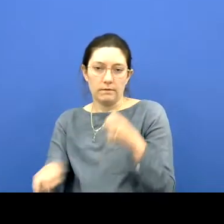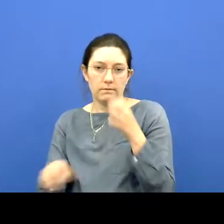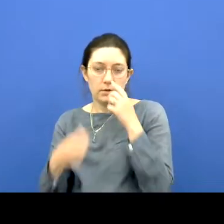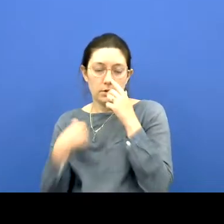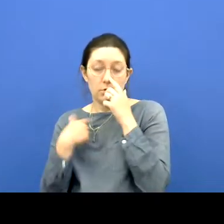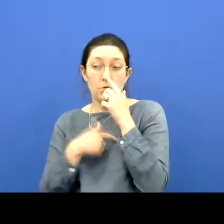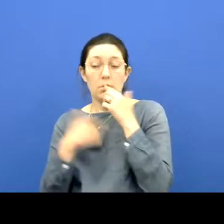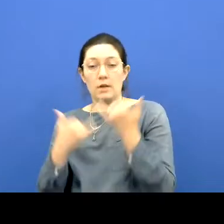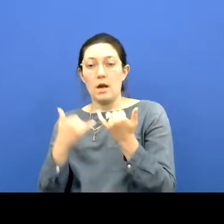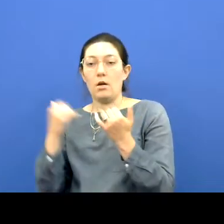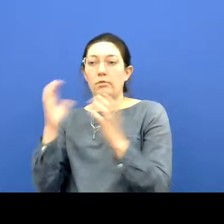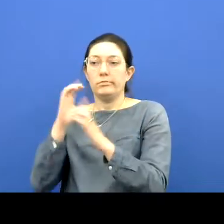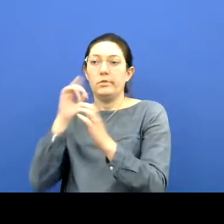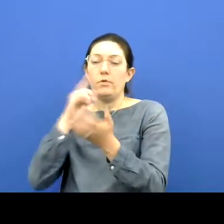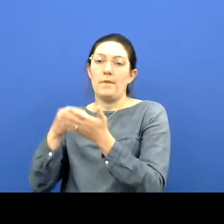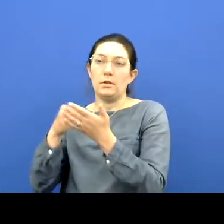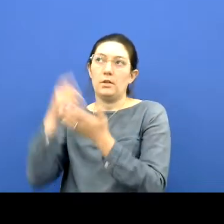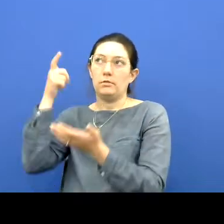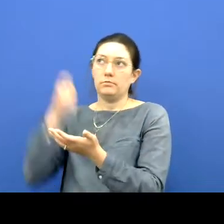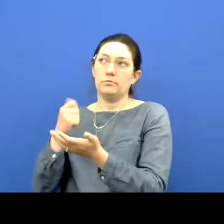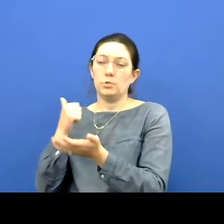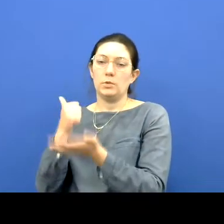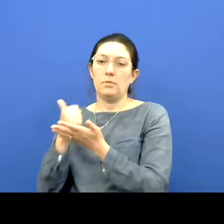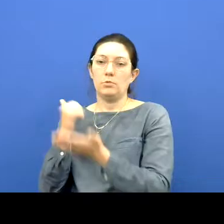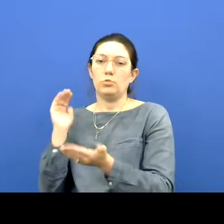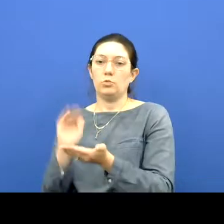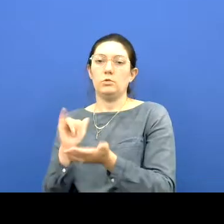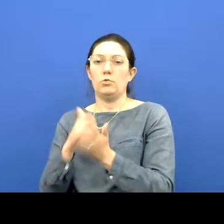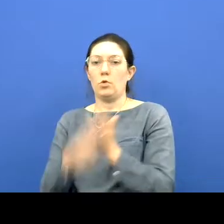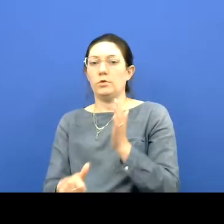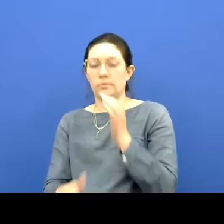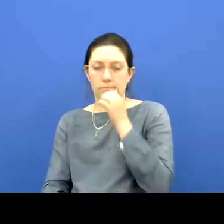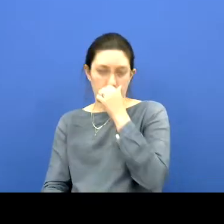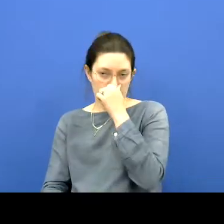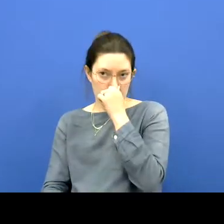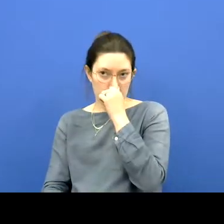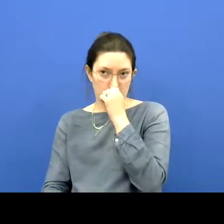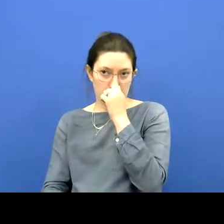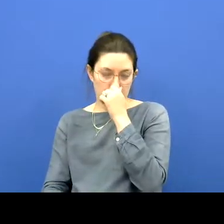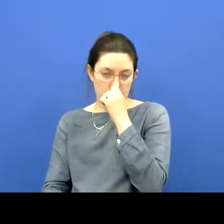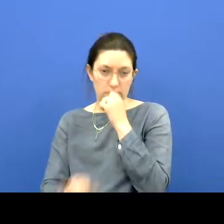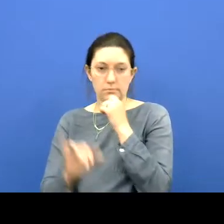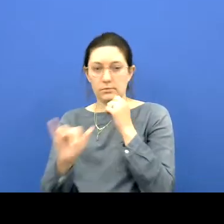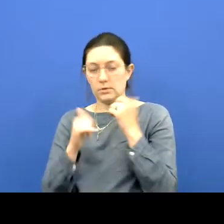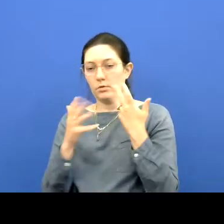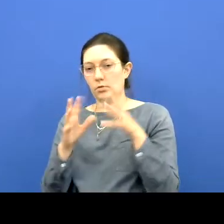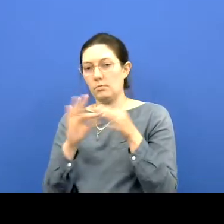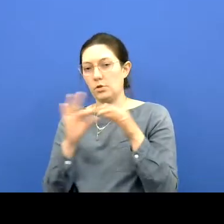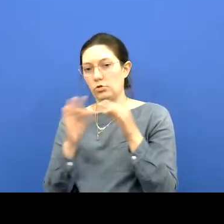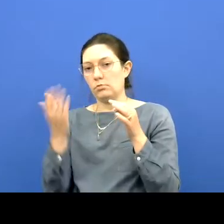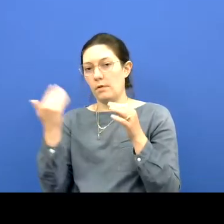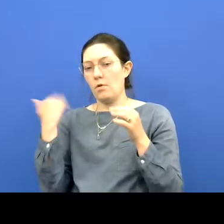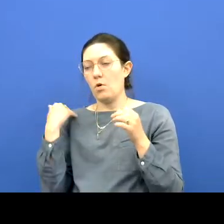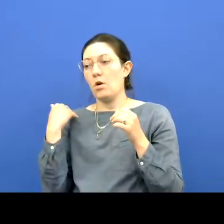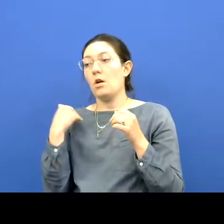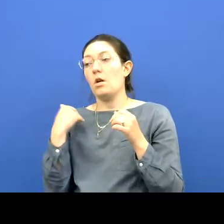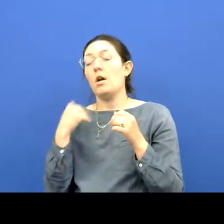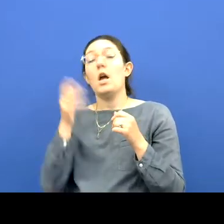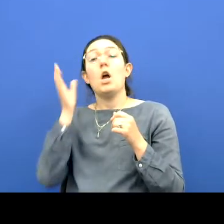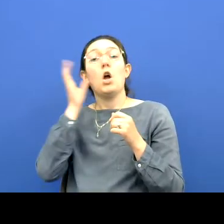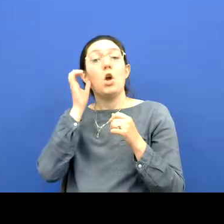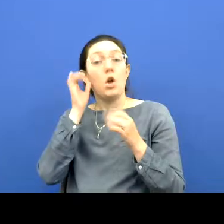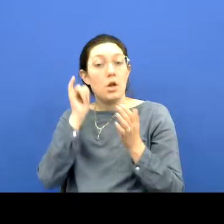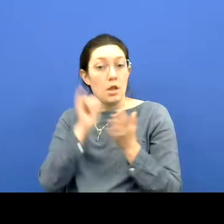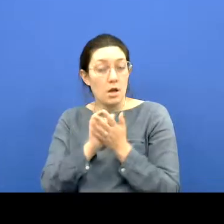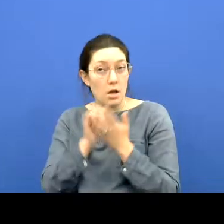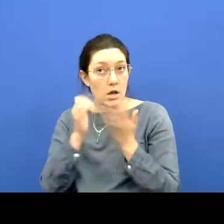pursuing funding to help reduce those costs. And as I also mentioned earlier, upon hearing that,